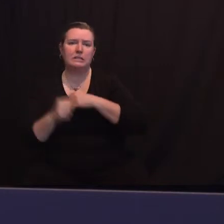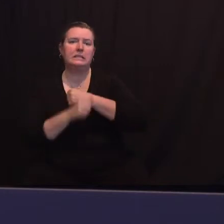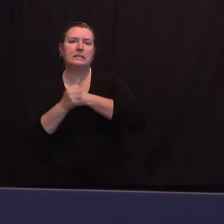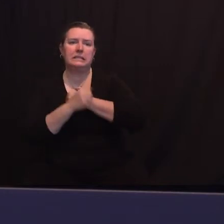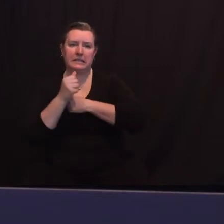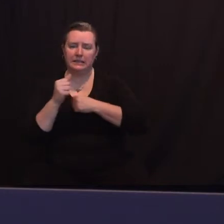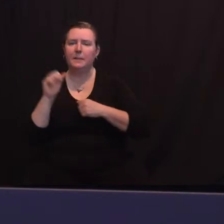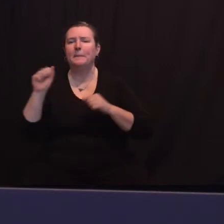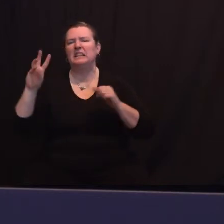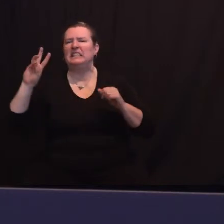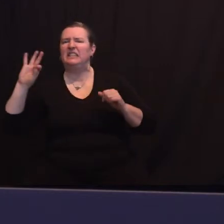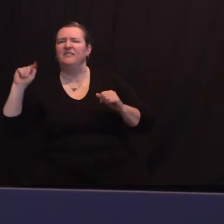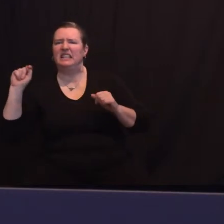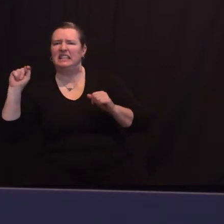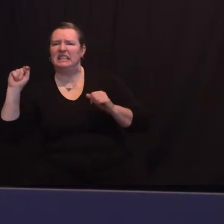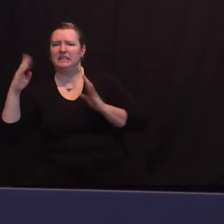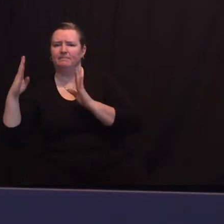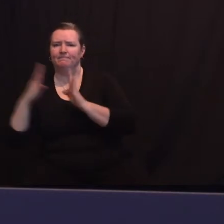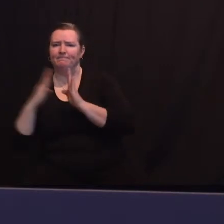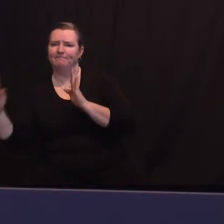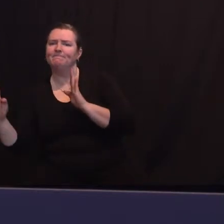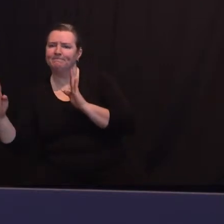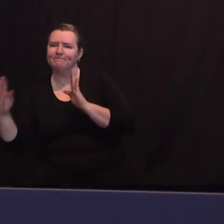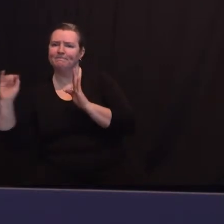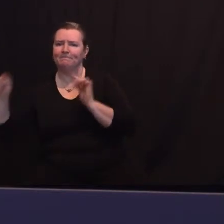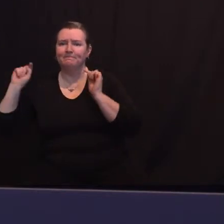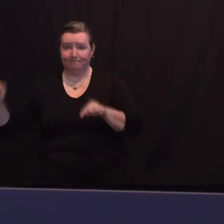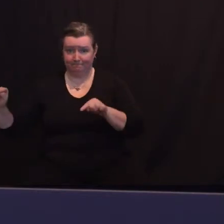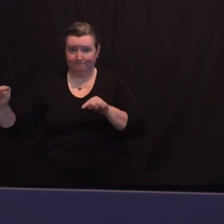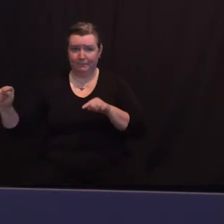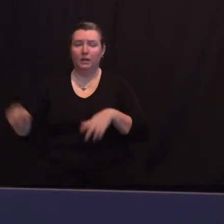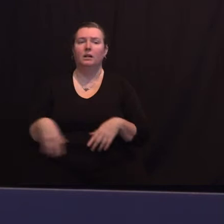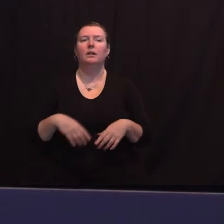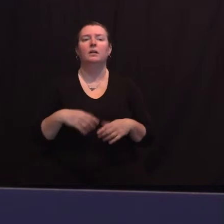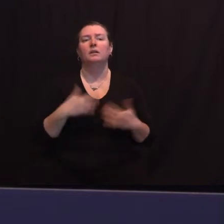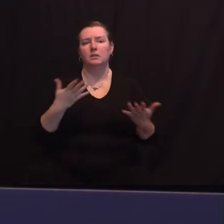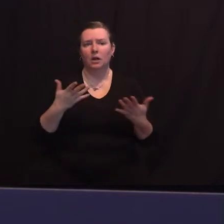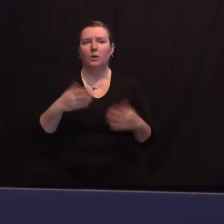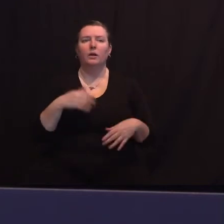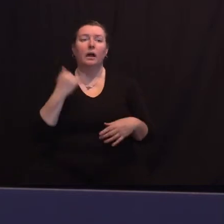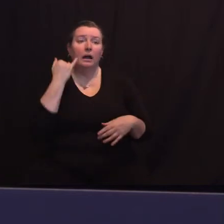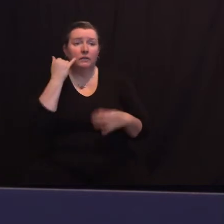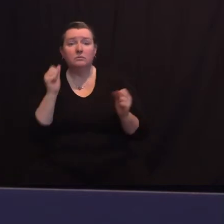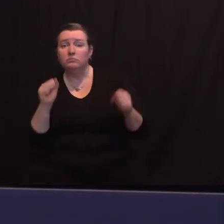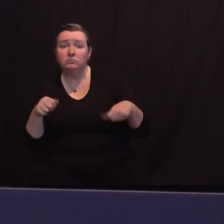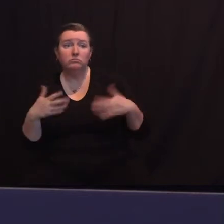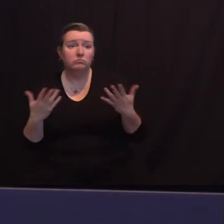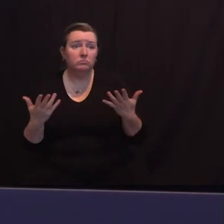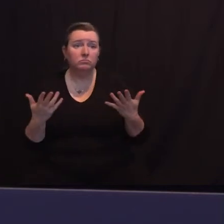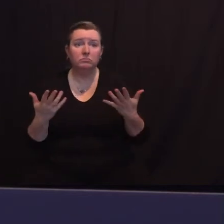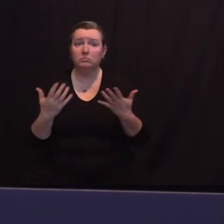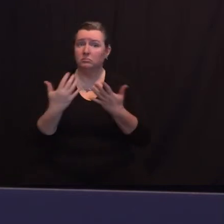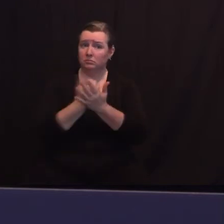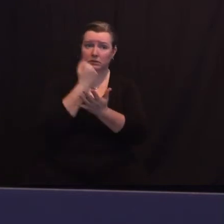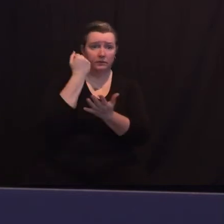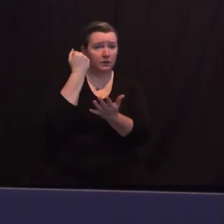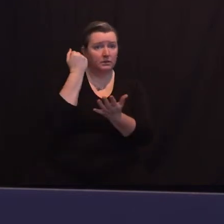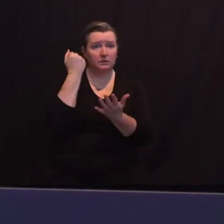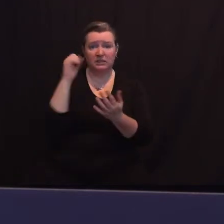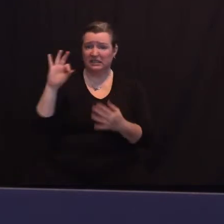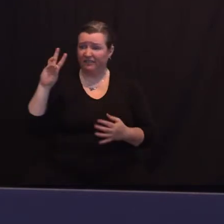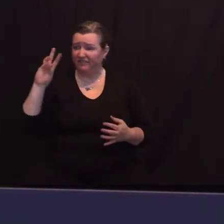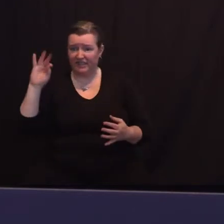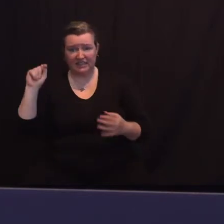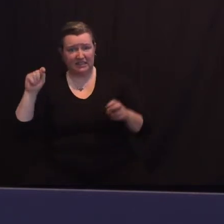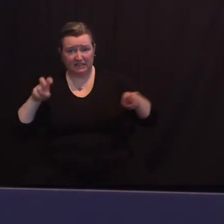greatest extent possible and consider in-person instruction if they are able to maximize physical distancing of 6 feet or